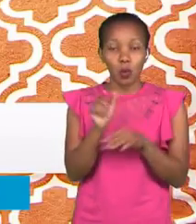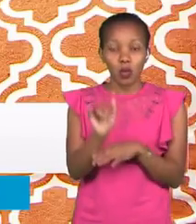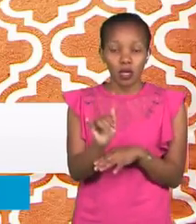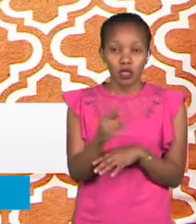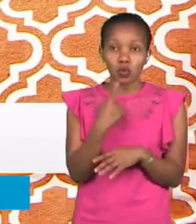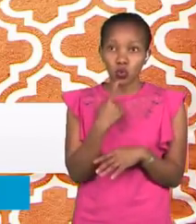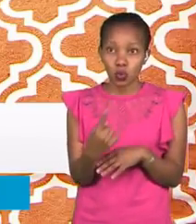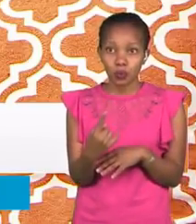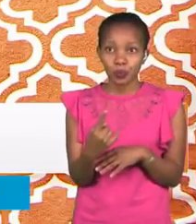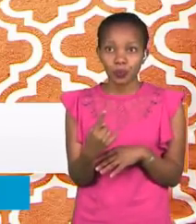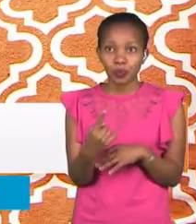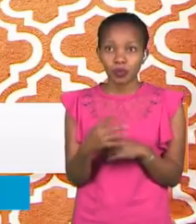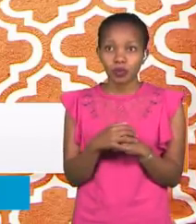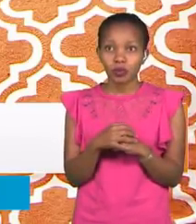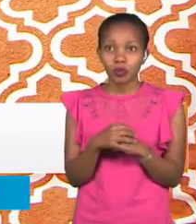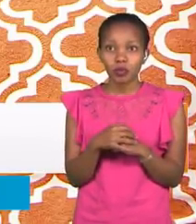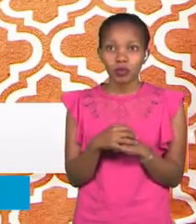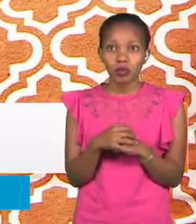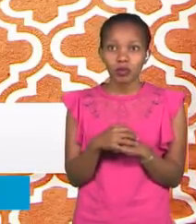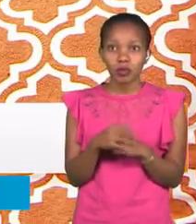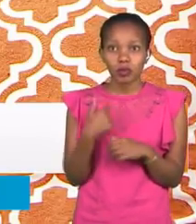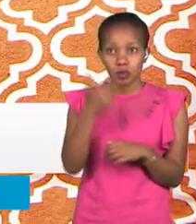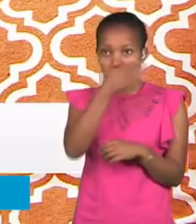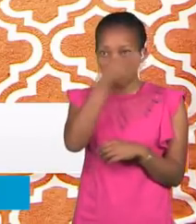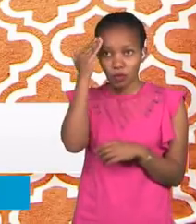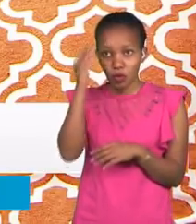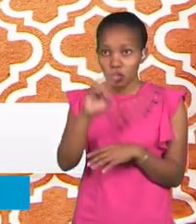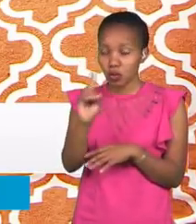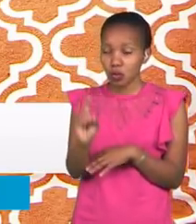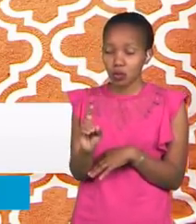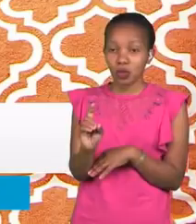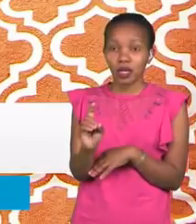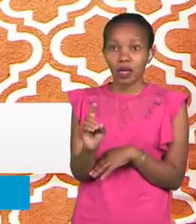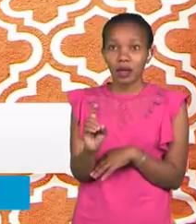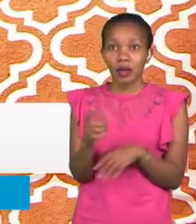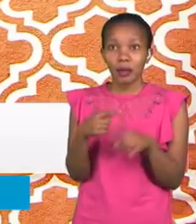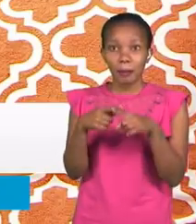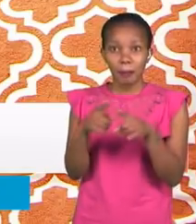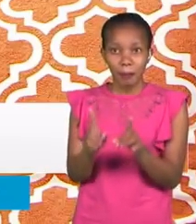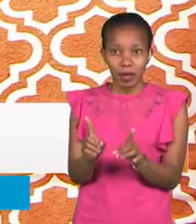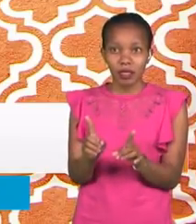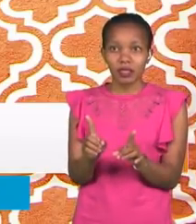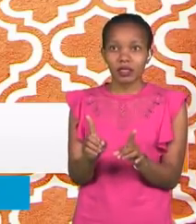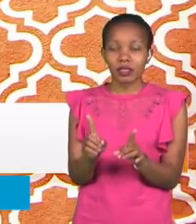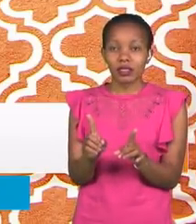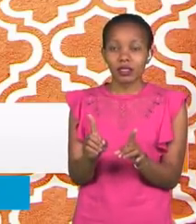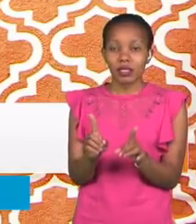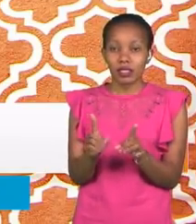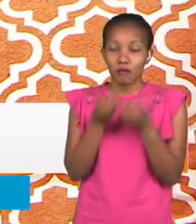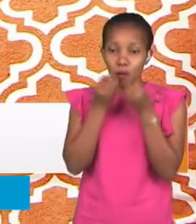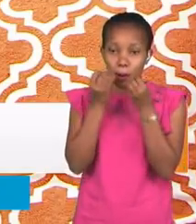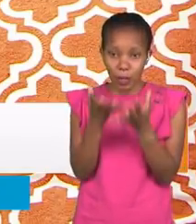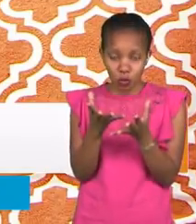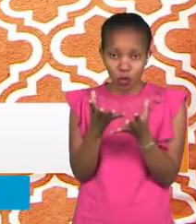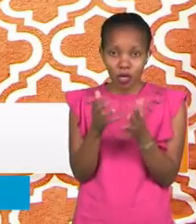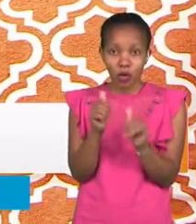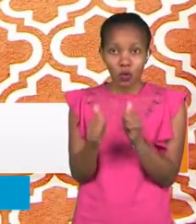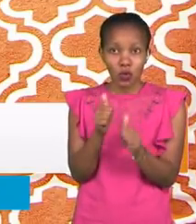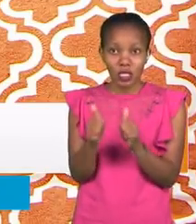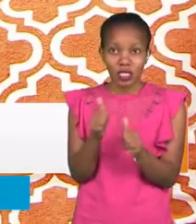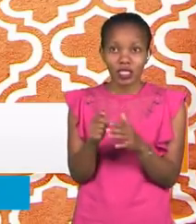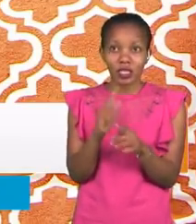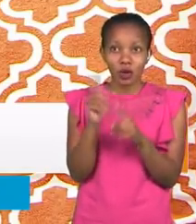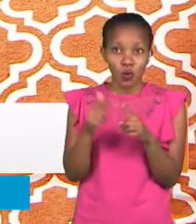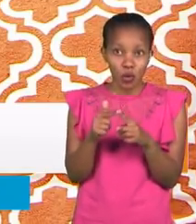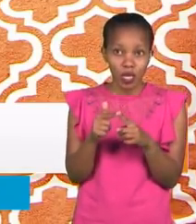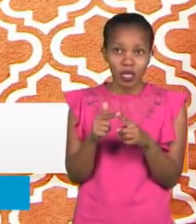so I'm almost forgetting the question yeah. you asked, yeah. but the detail of it yeah. is yeah. that when we